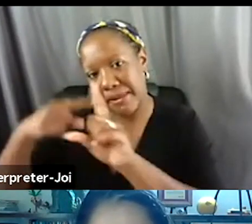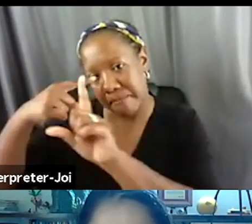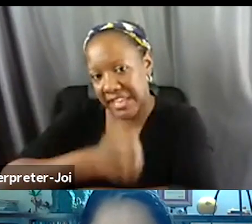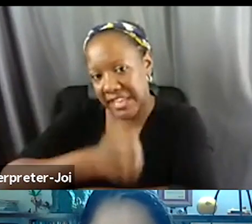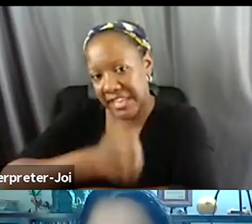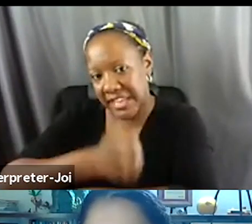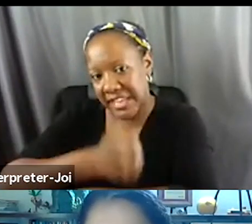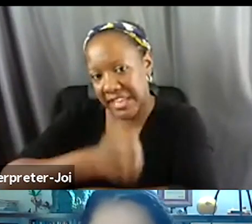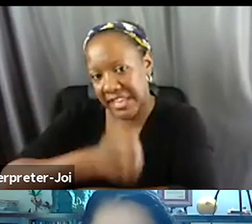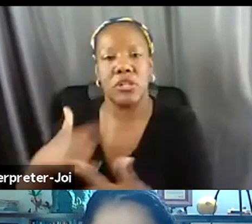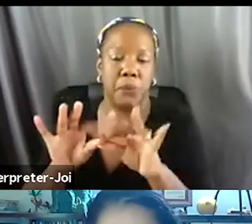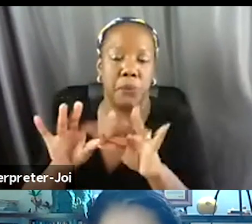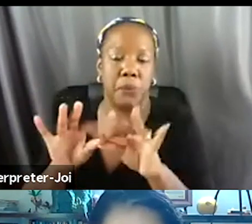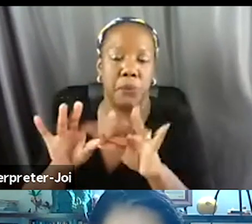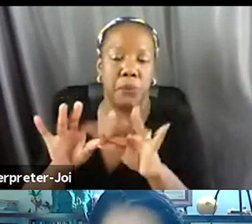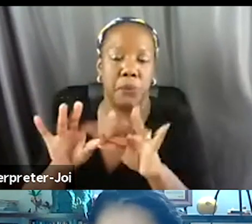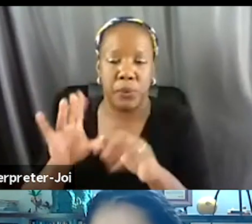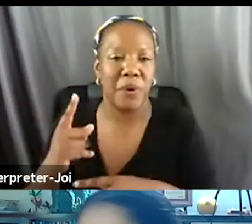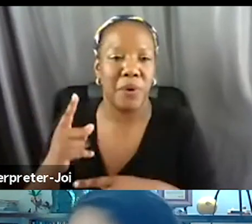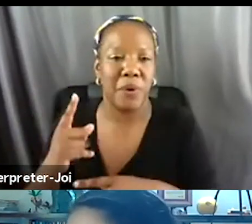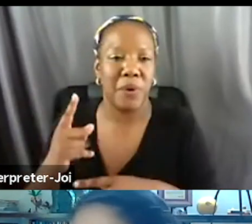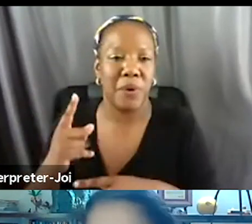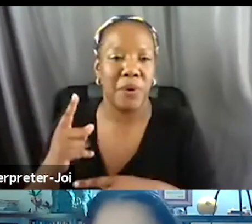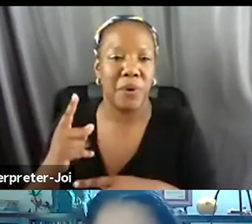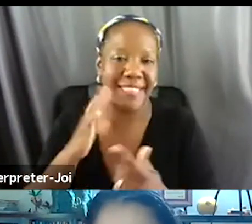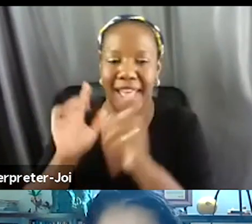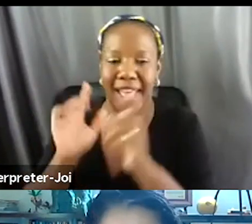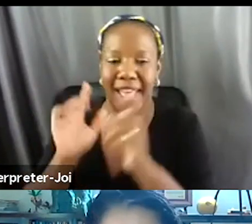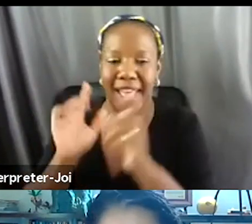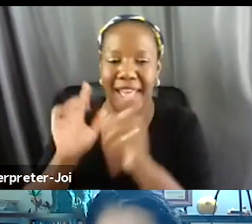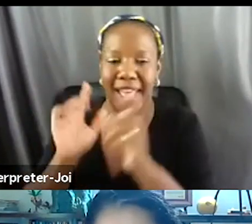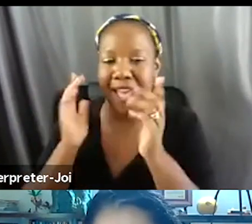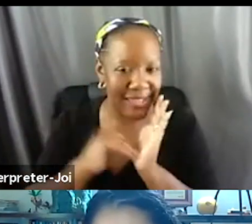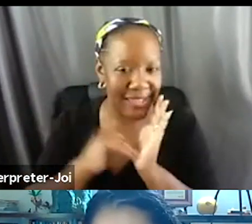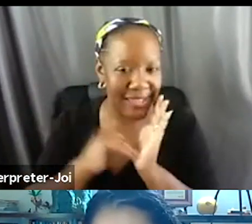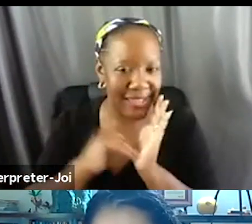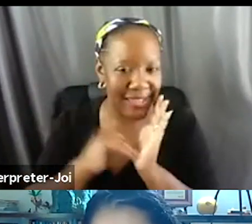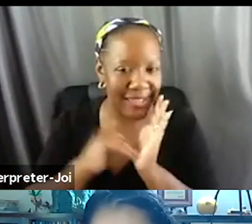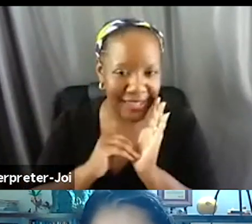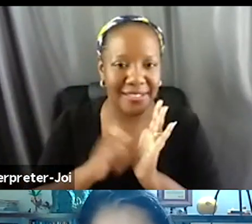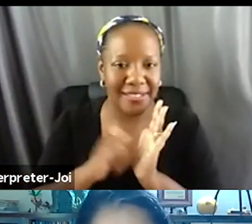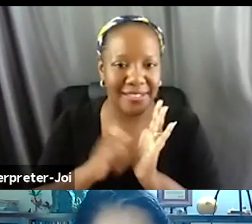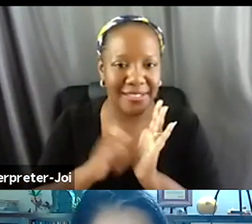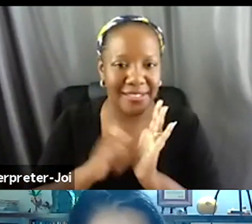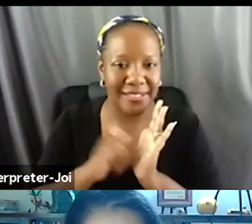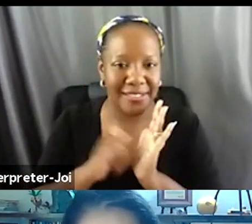adamant. So everyone on here and everyone that I met, I'm so grateful again because it's all you.